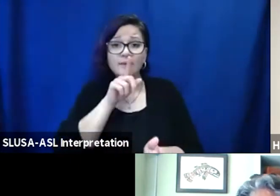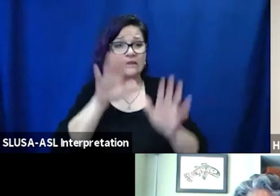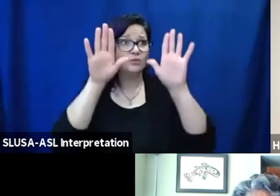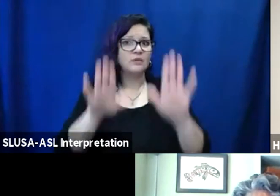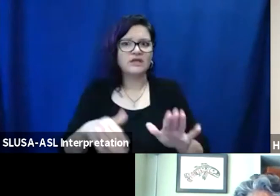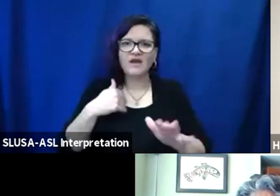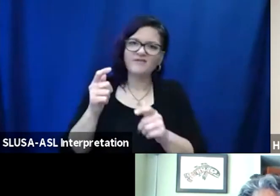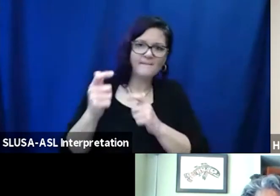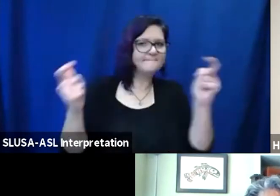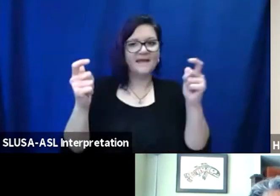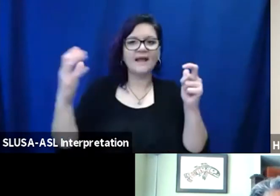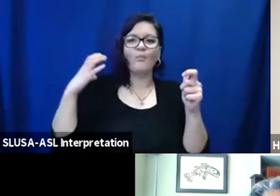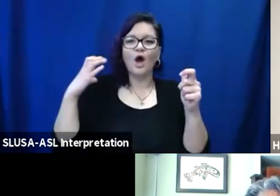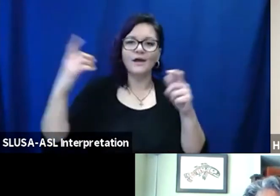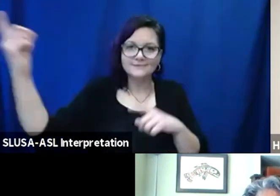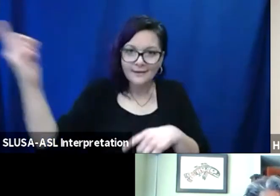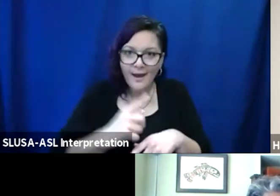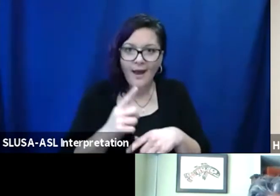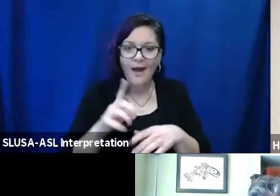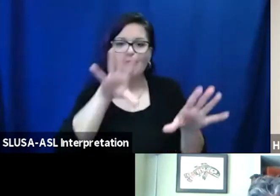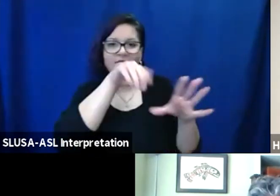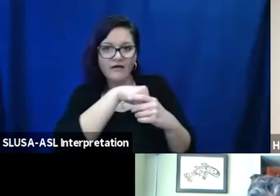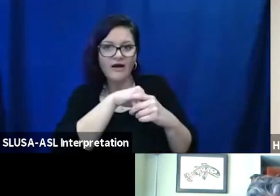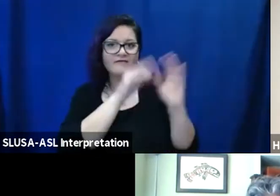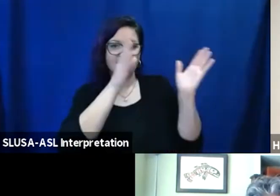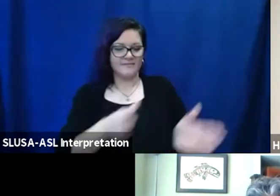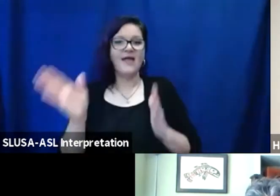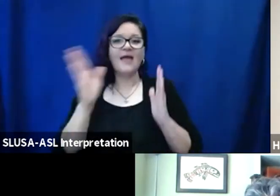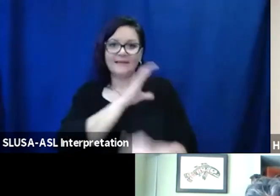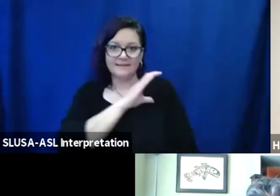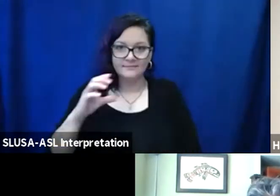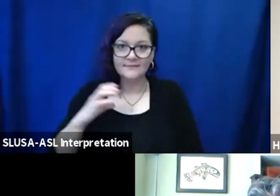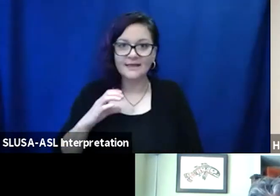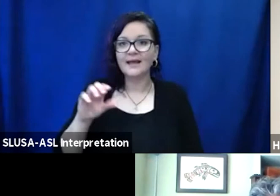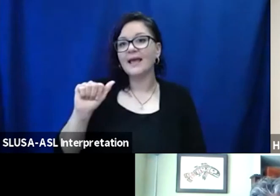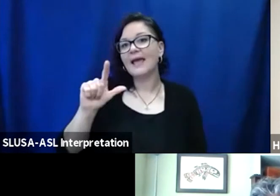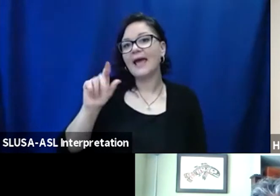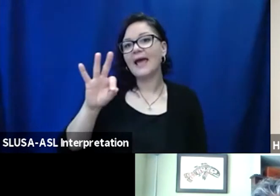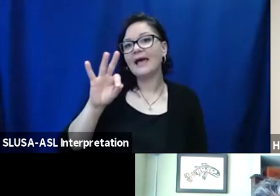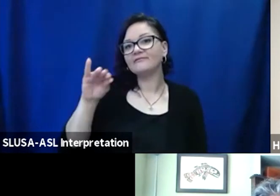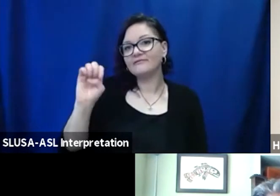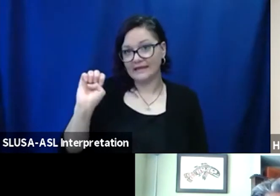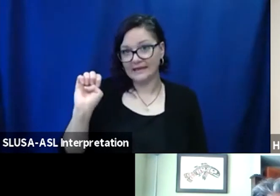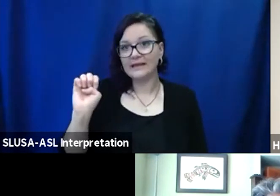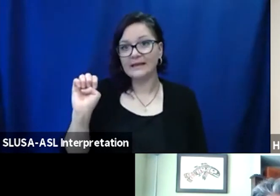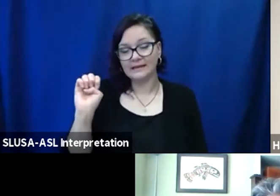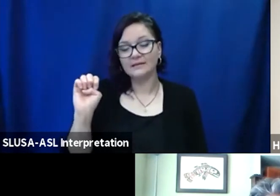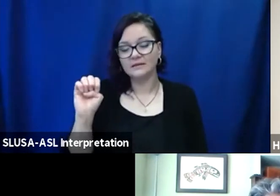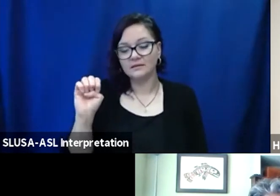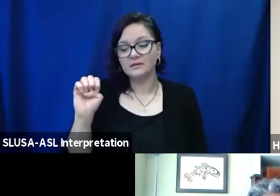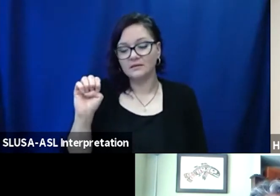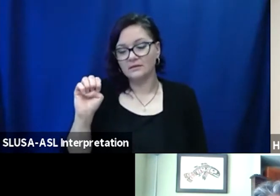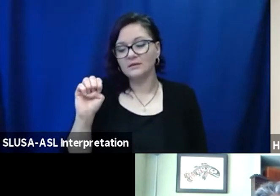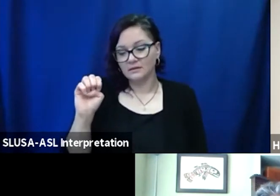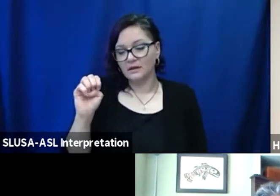big boss come and be part of our planning committee. And Alfie actually came to